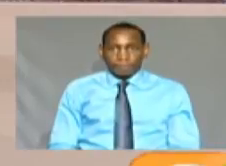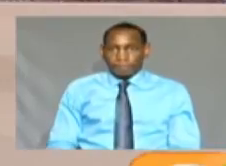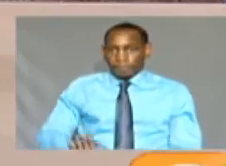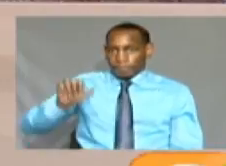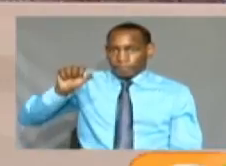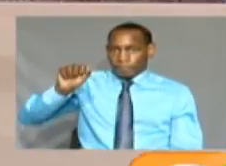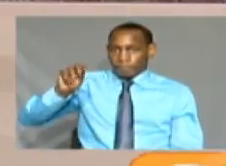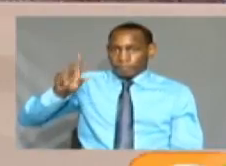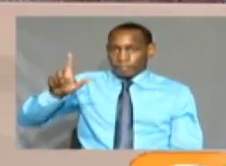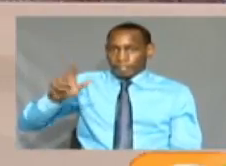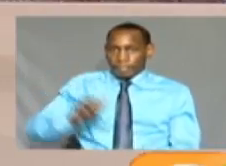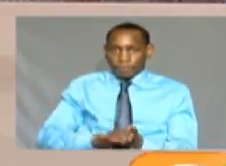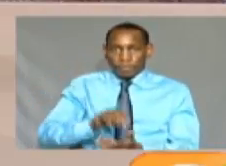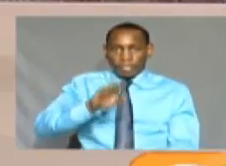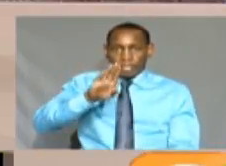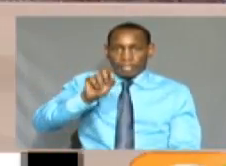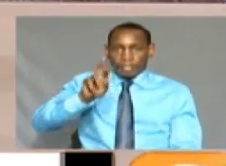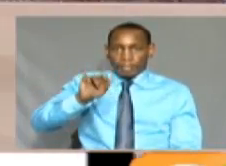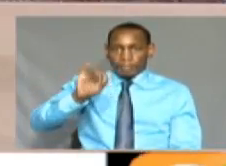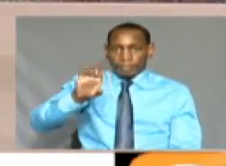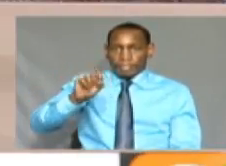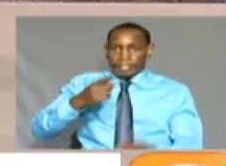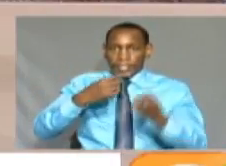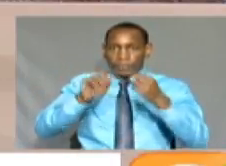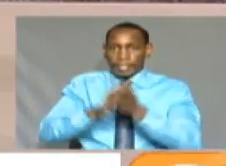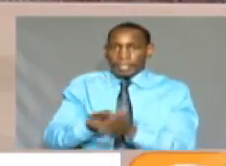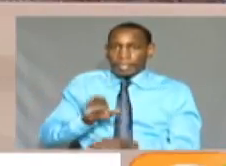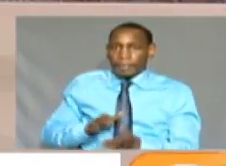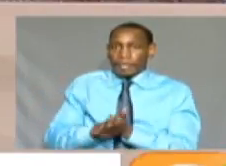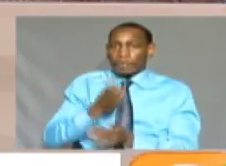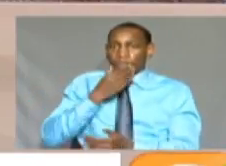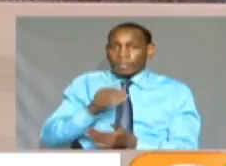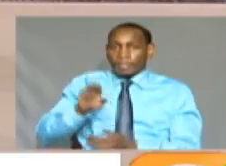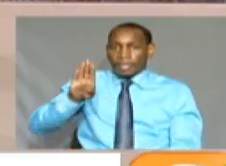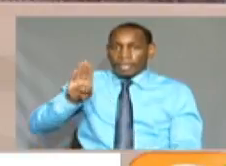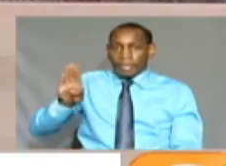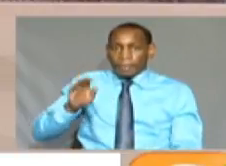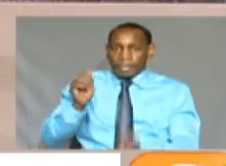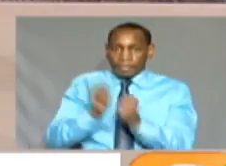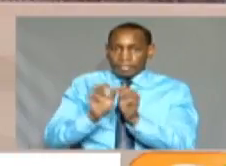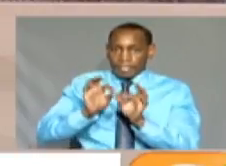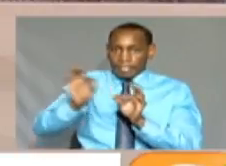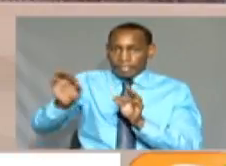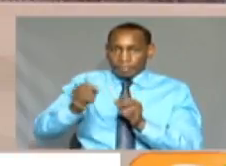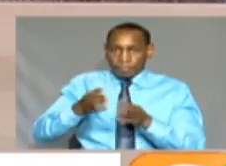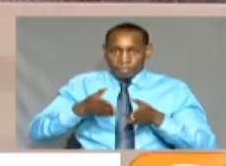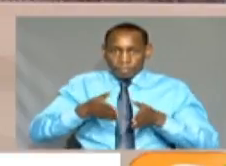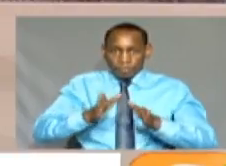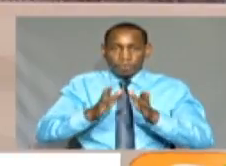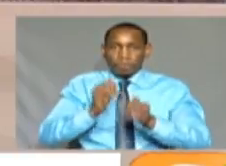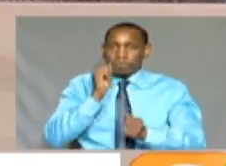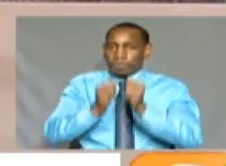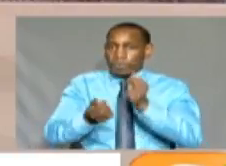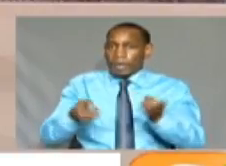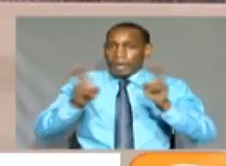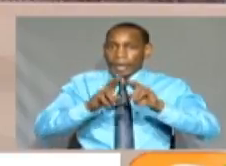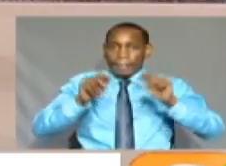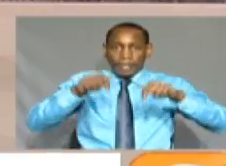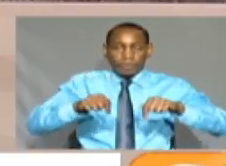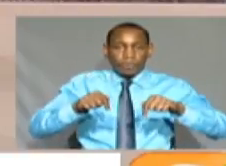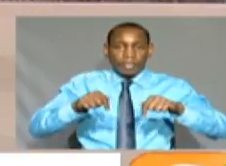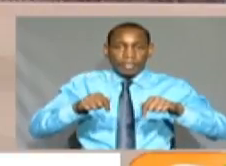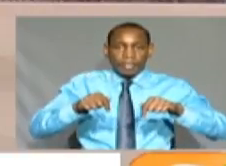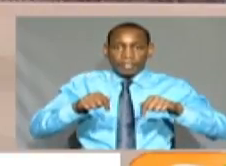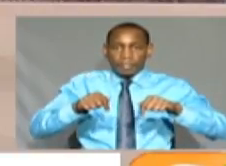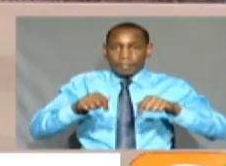Samuel Naibei and Beatrice Chebet are the winners of the men's and women's Baringo 10-kilometer road race, which was held today in